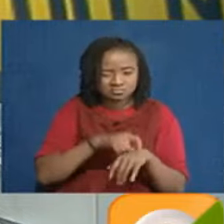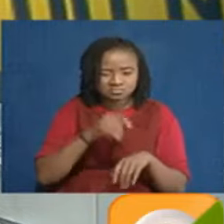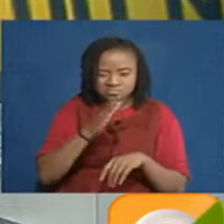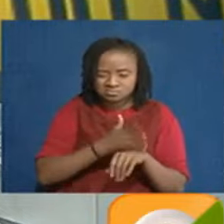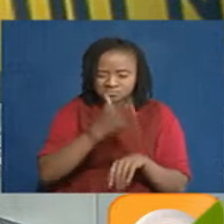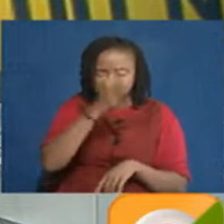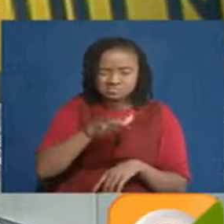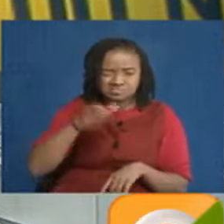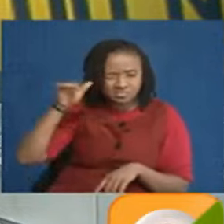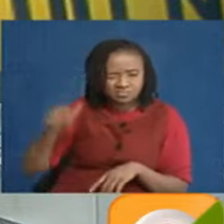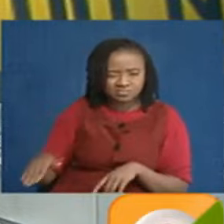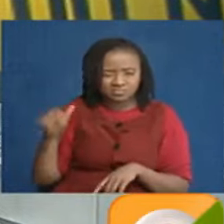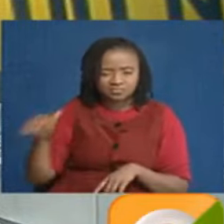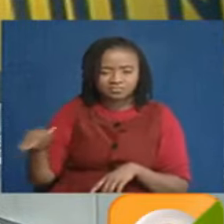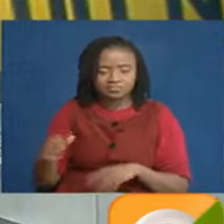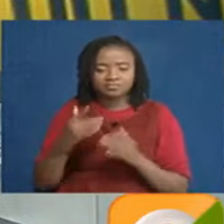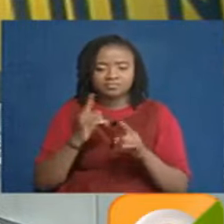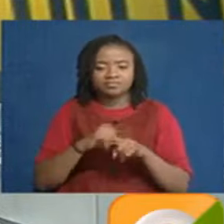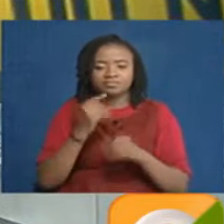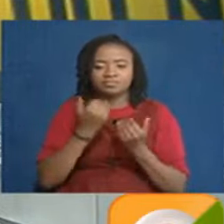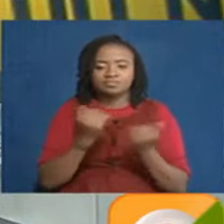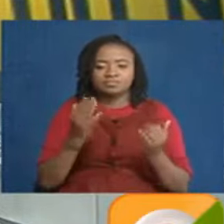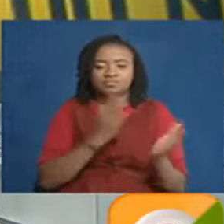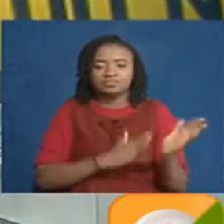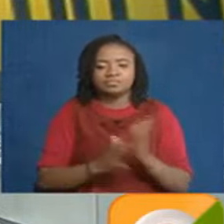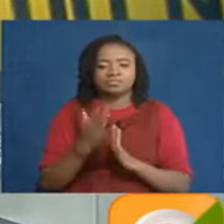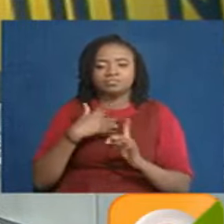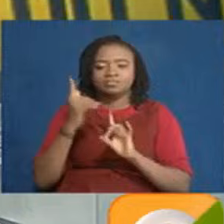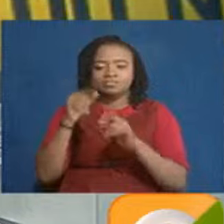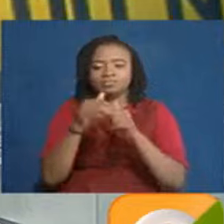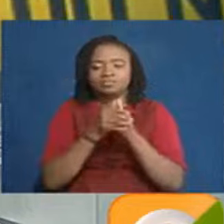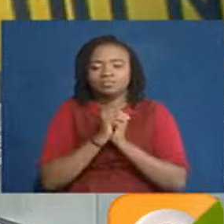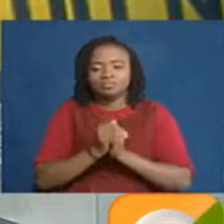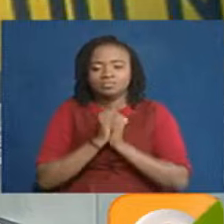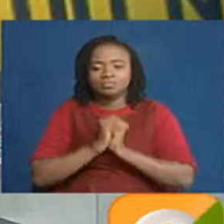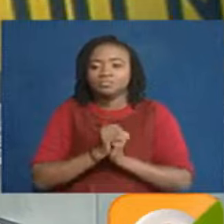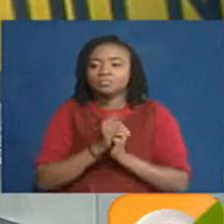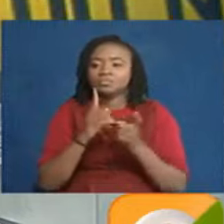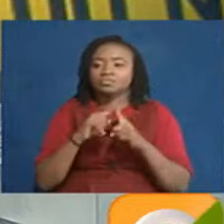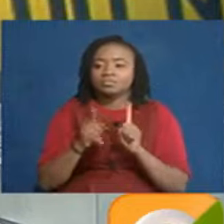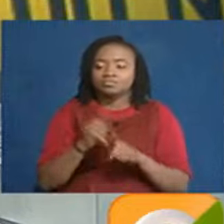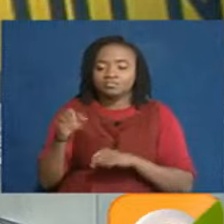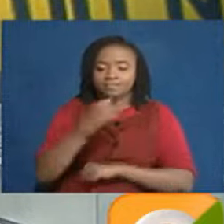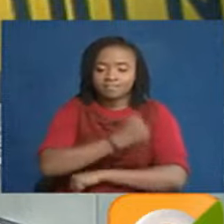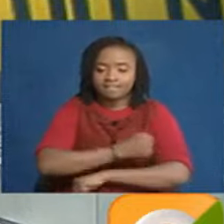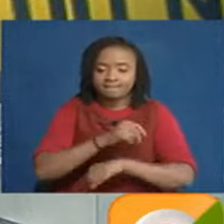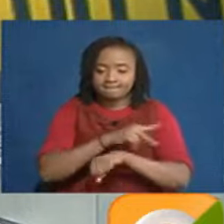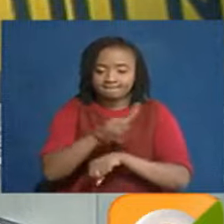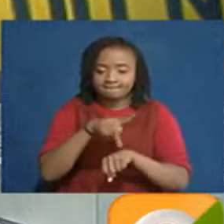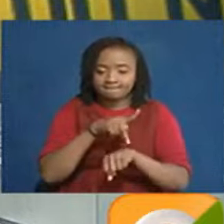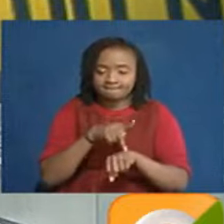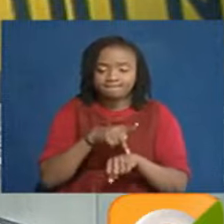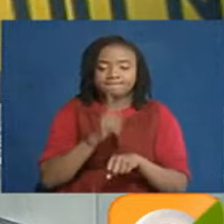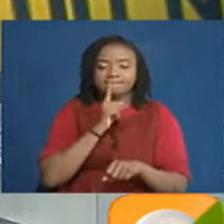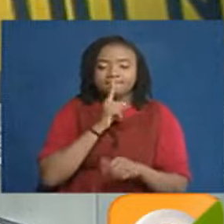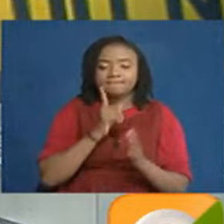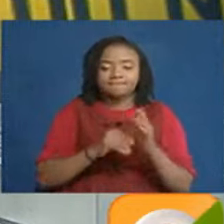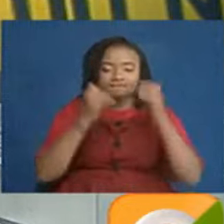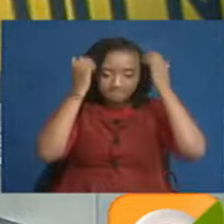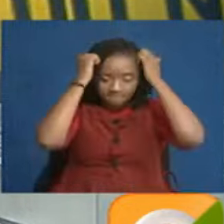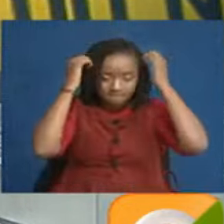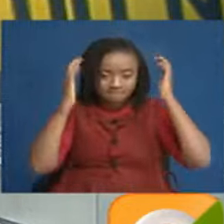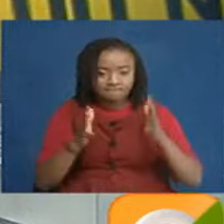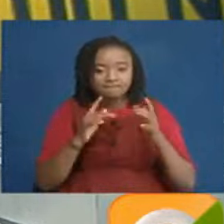were waking up to prepare for Sabbath. Confirming the incident, the school's principal, Jane Nyanumba, said that students who were